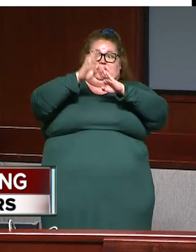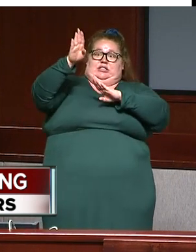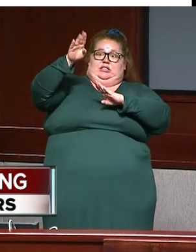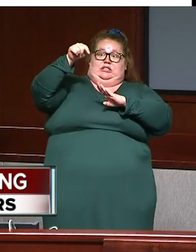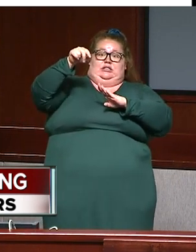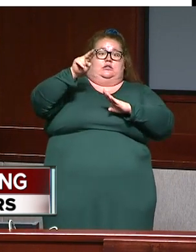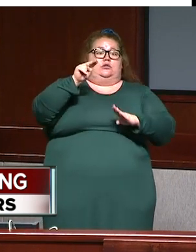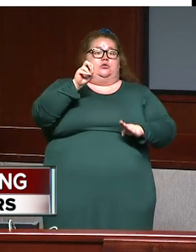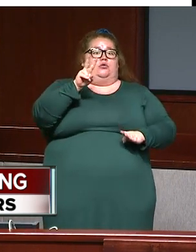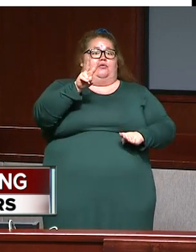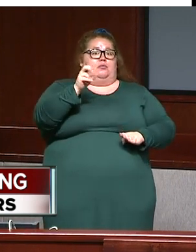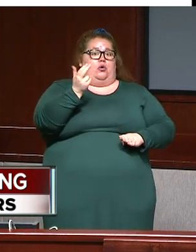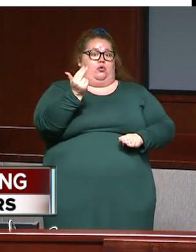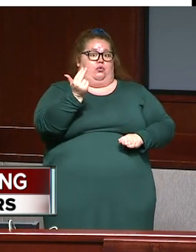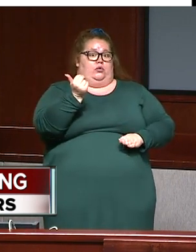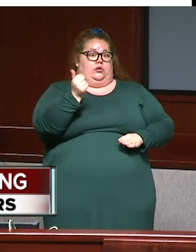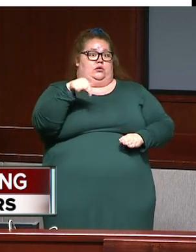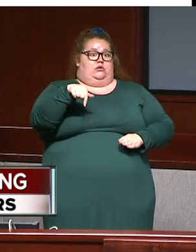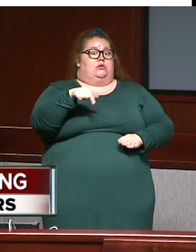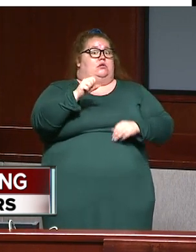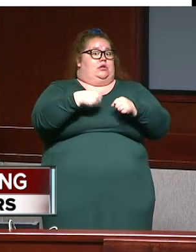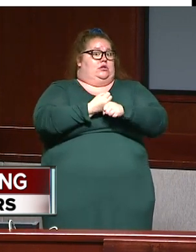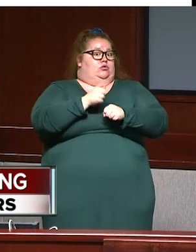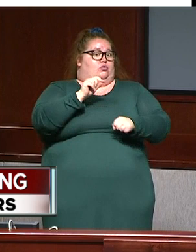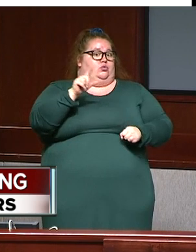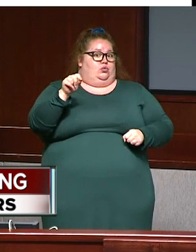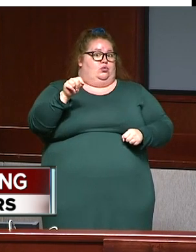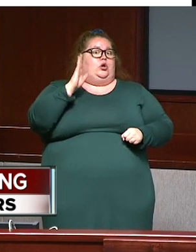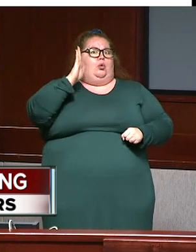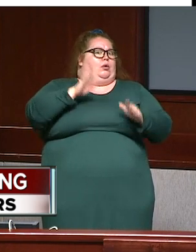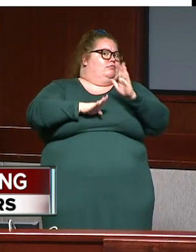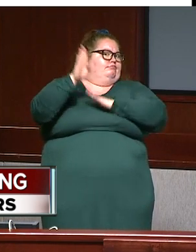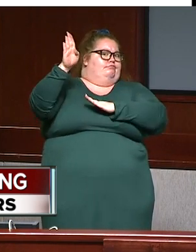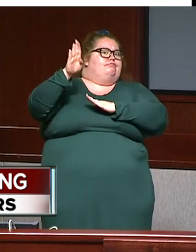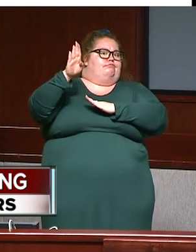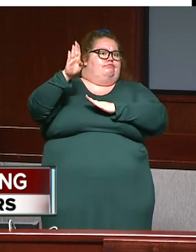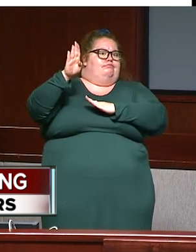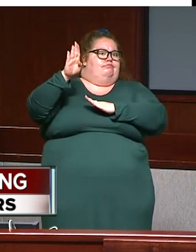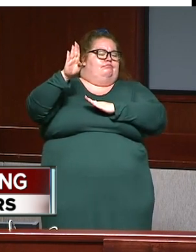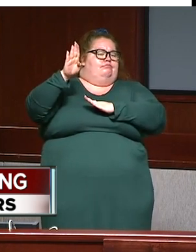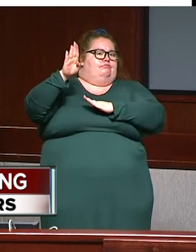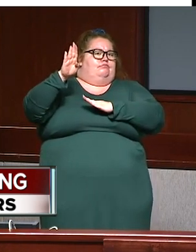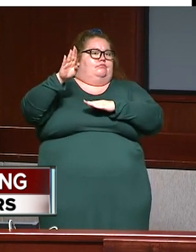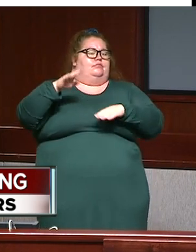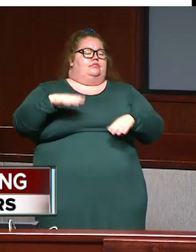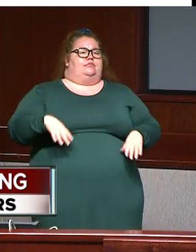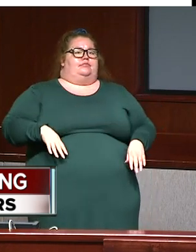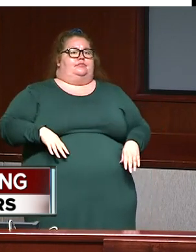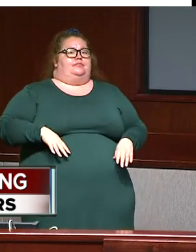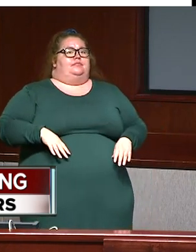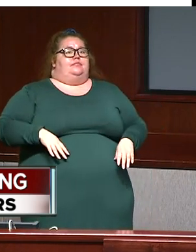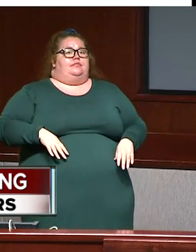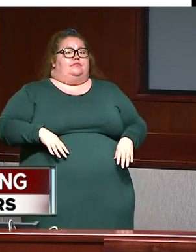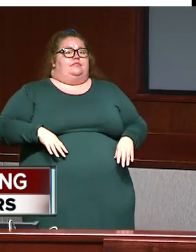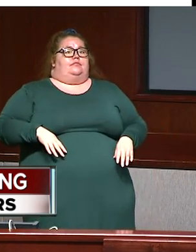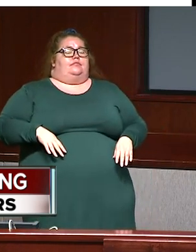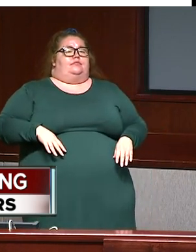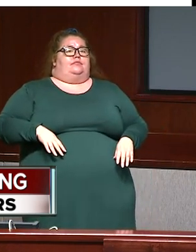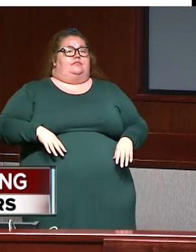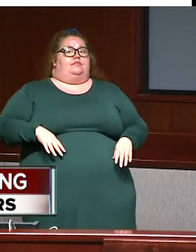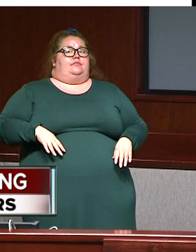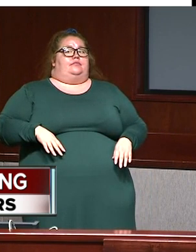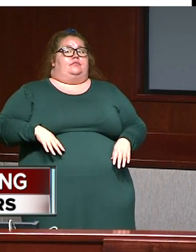November 13th of 2020. The model shows that we will have a peak similar to